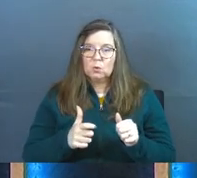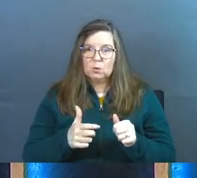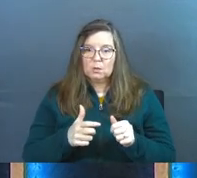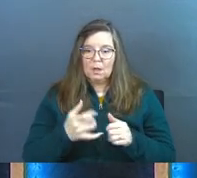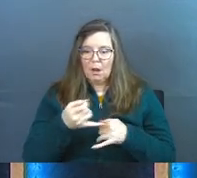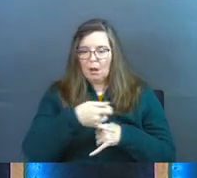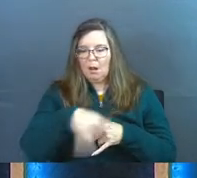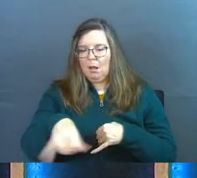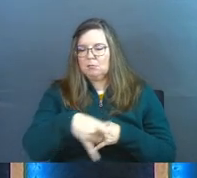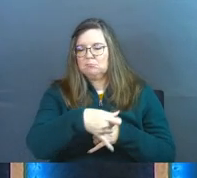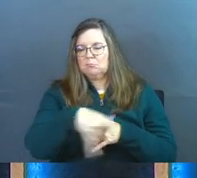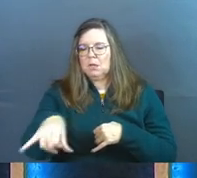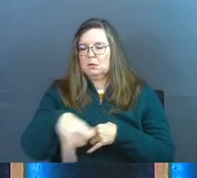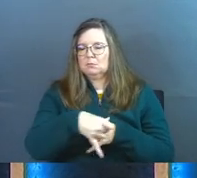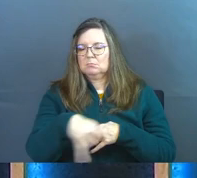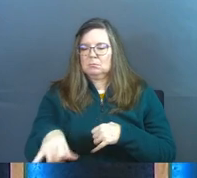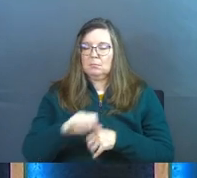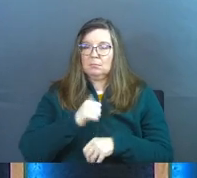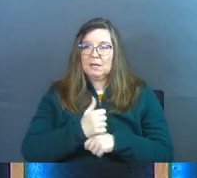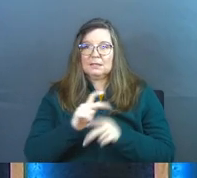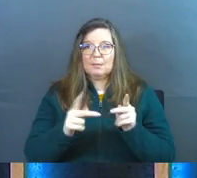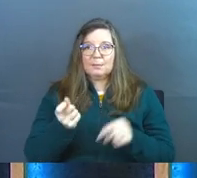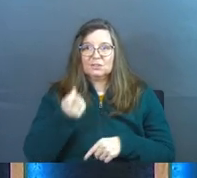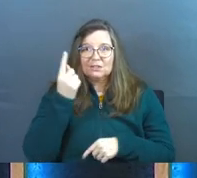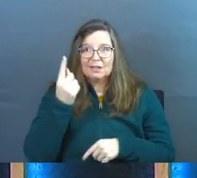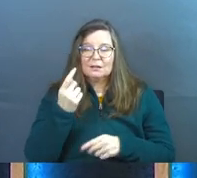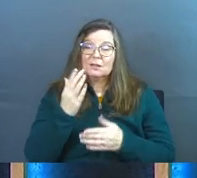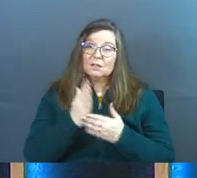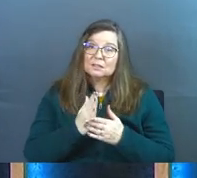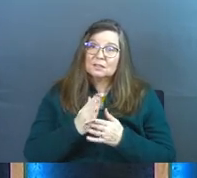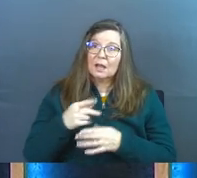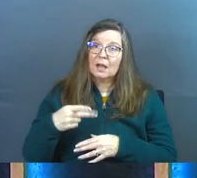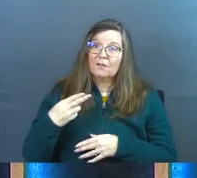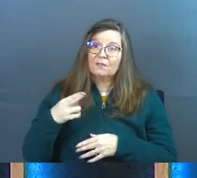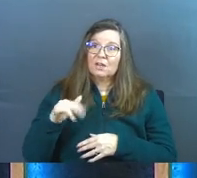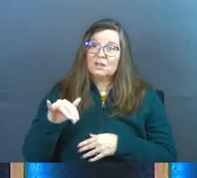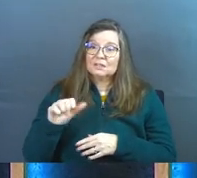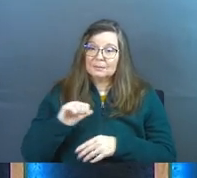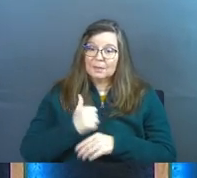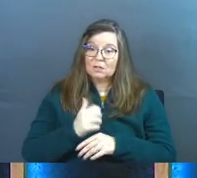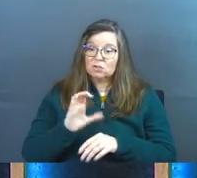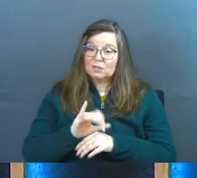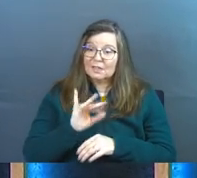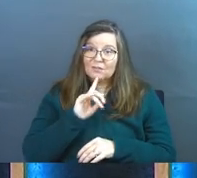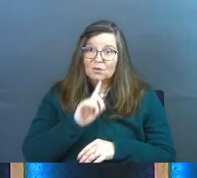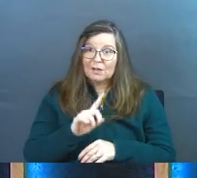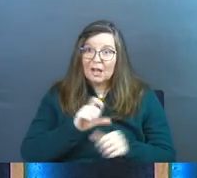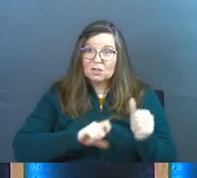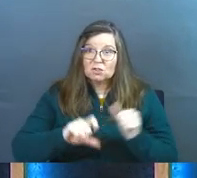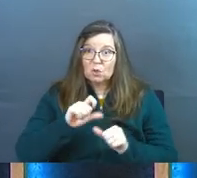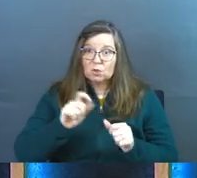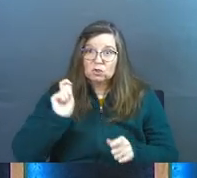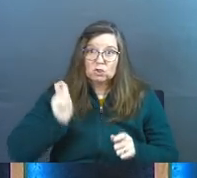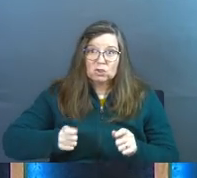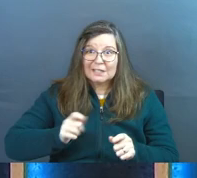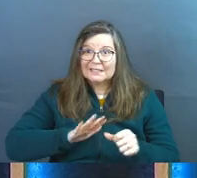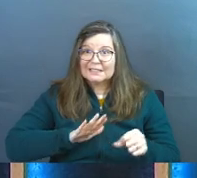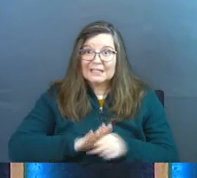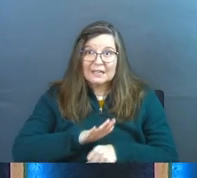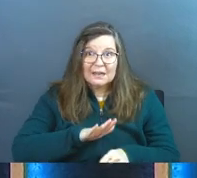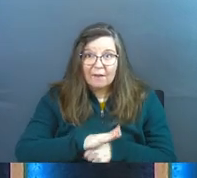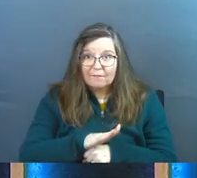draw lines based on people's understanding. There are some Pharisees present in the church that if you aren't social justice